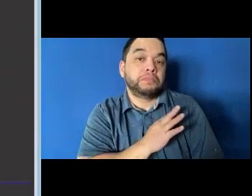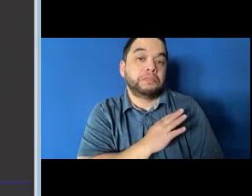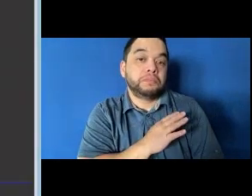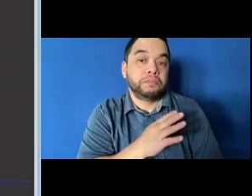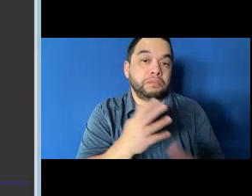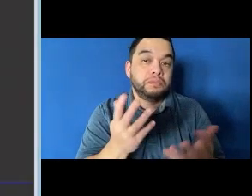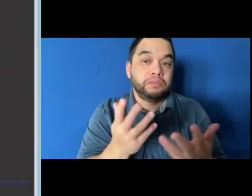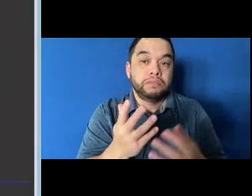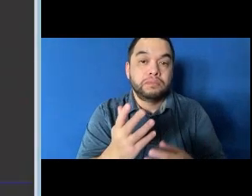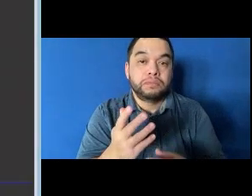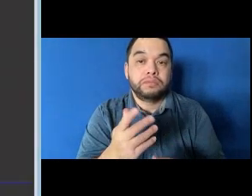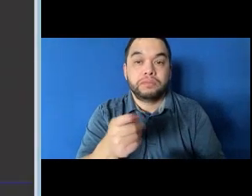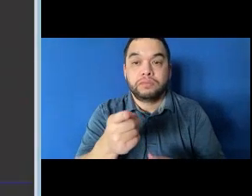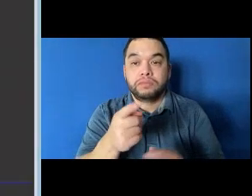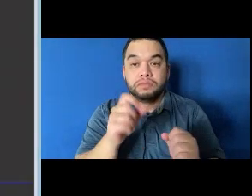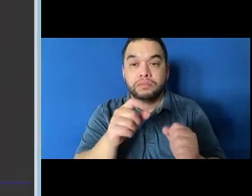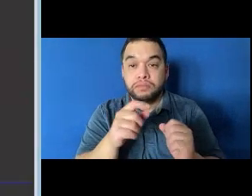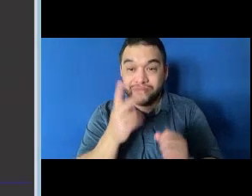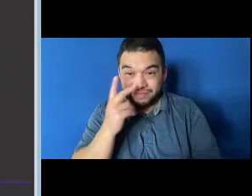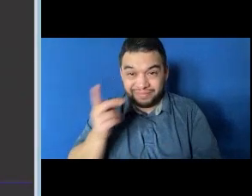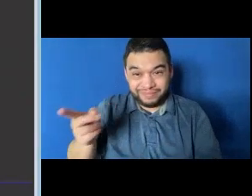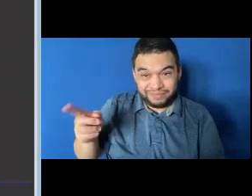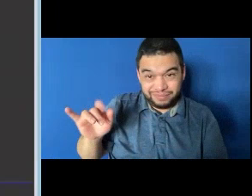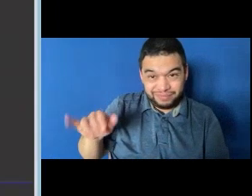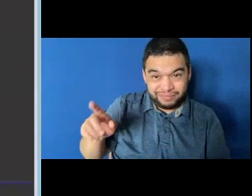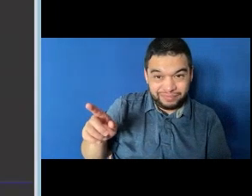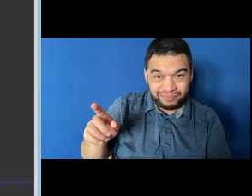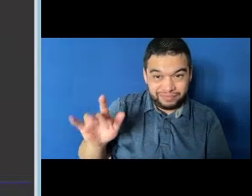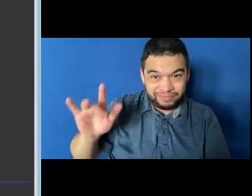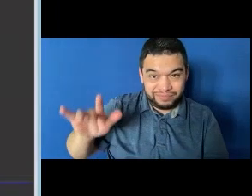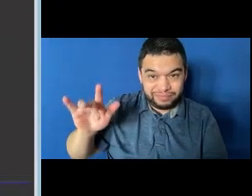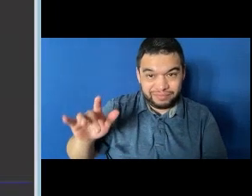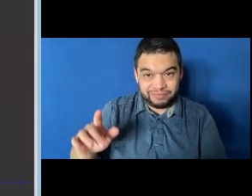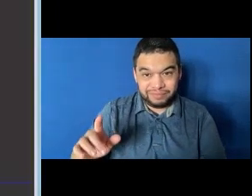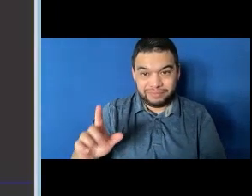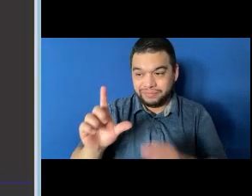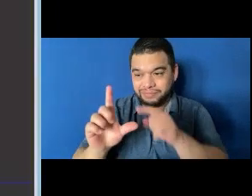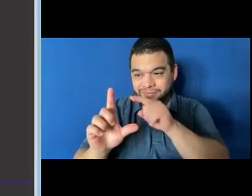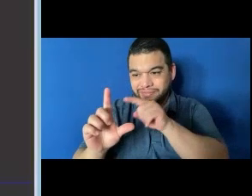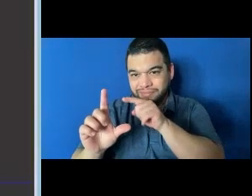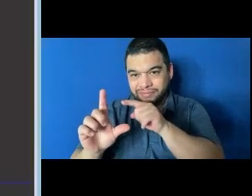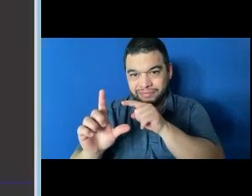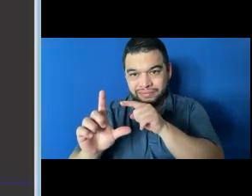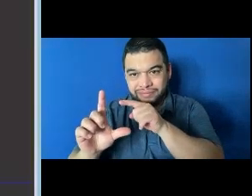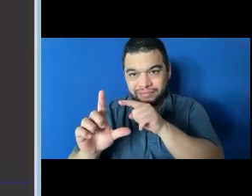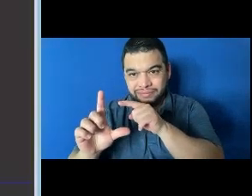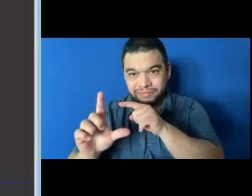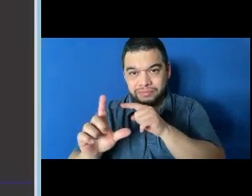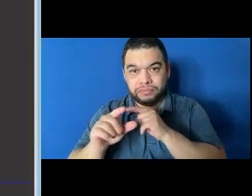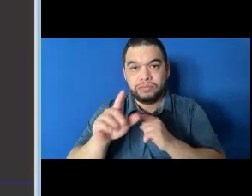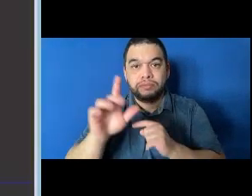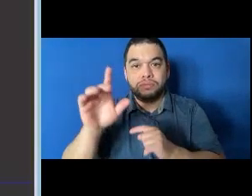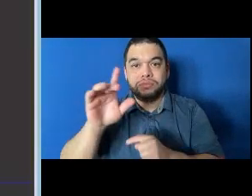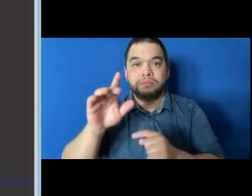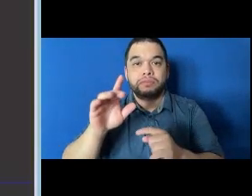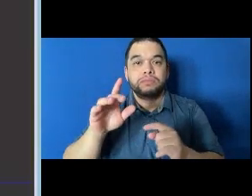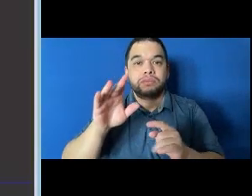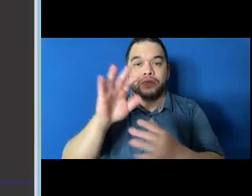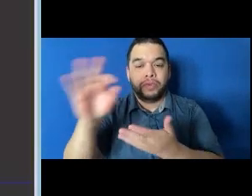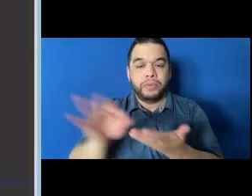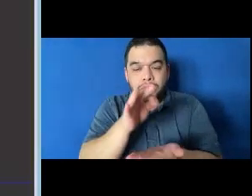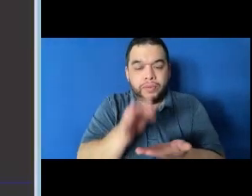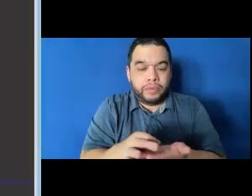most useful tools accesar is that de you aquí, can es, access puede, this over la here etiqueta tiene la is ubicación if you click actual it, de donde has ustedes the están. placement of where you